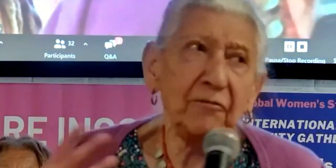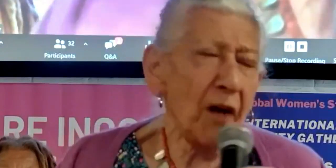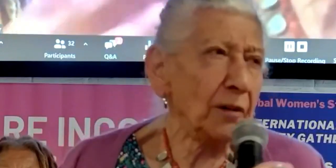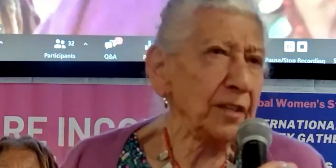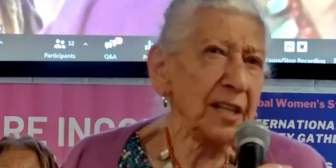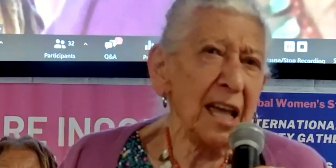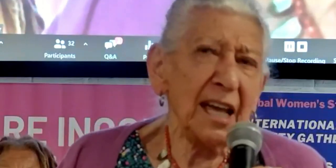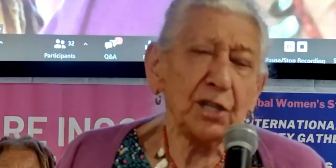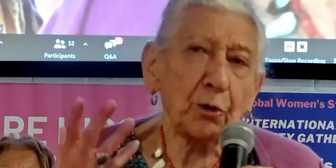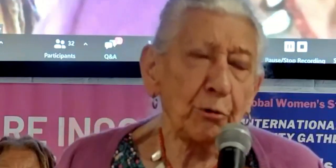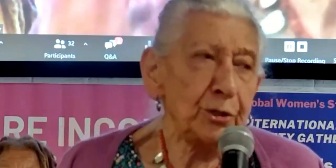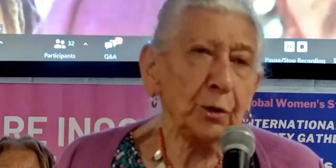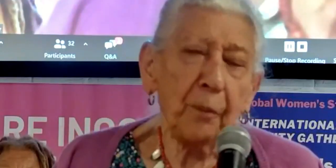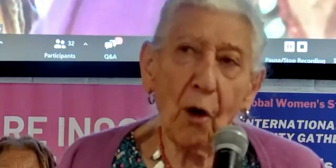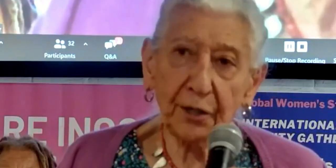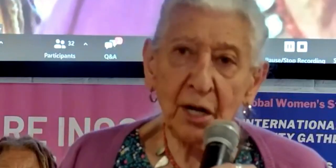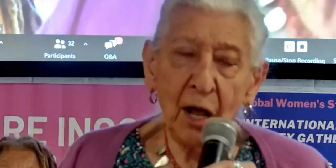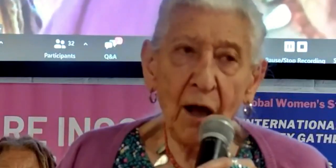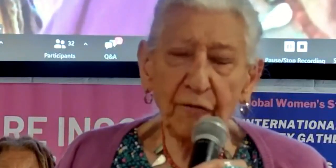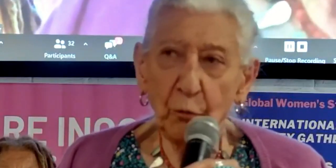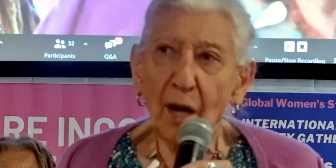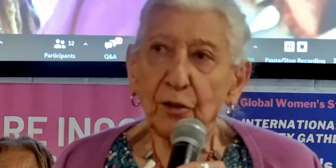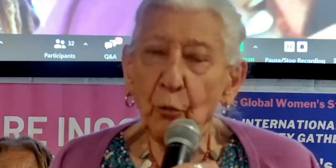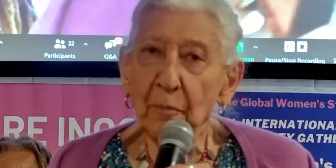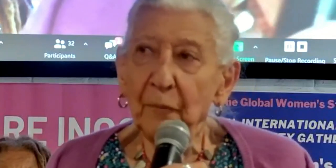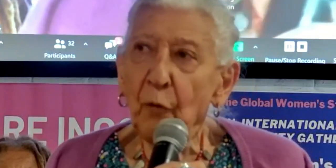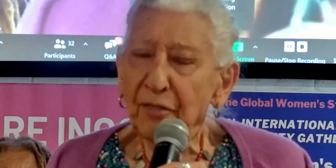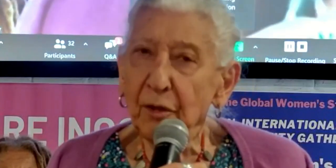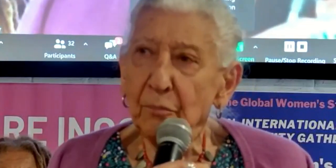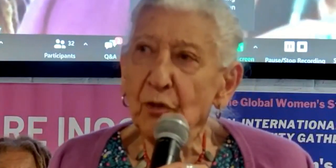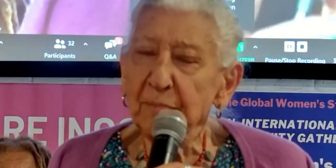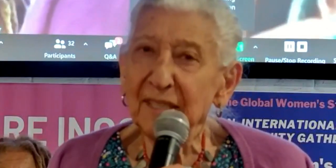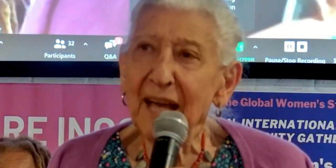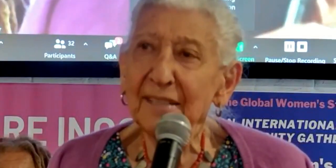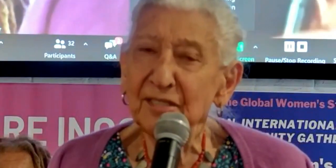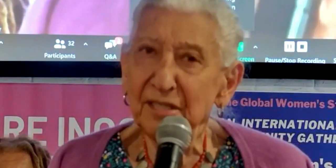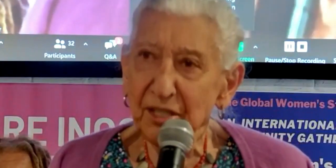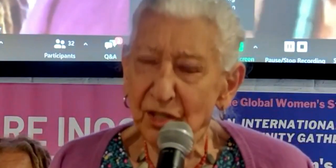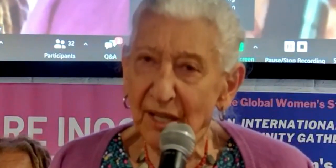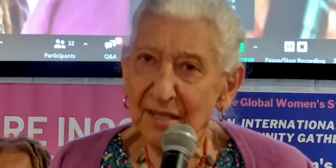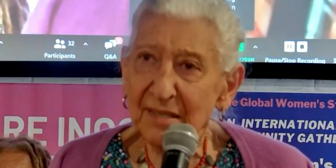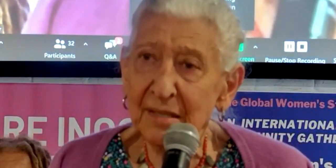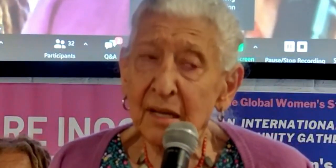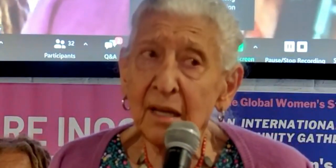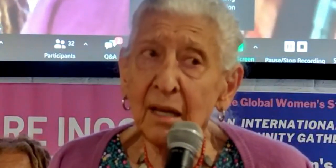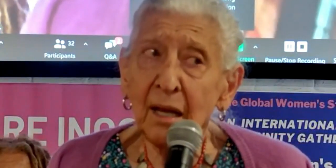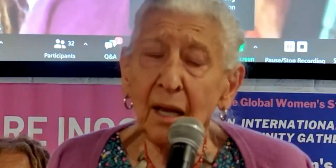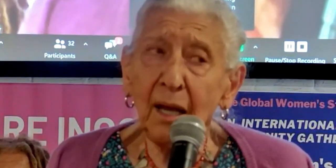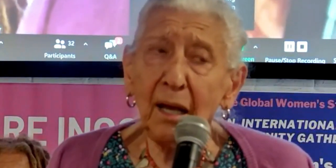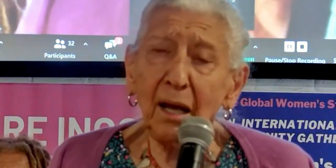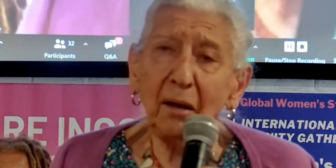are involved in is a crucial part of the what the woman, what the movement has to teach us.